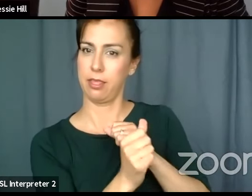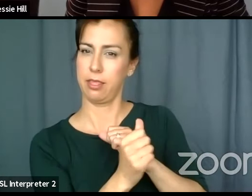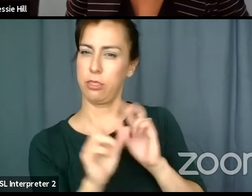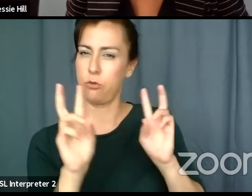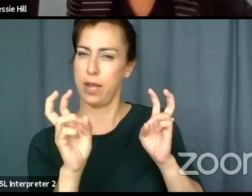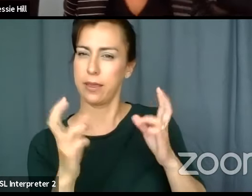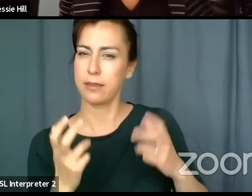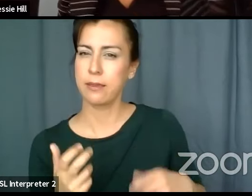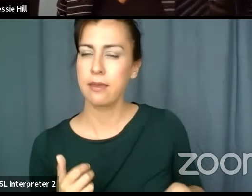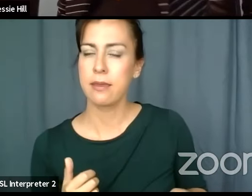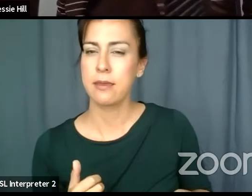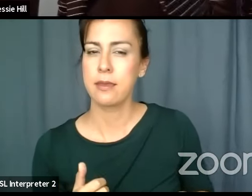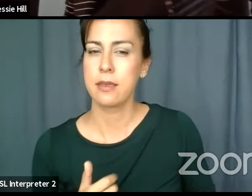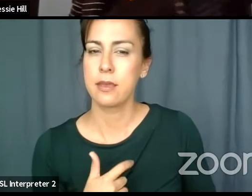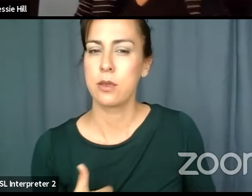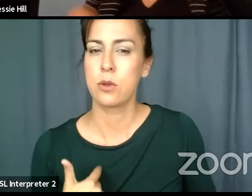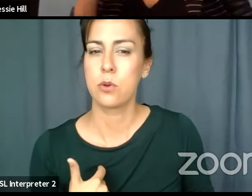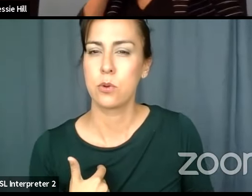know that